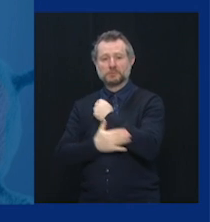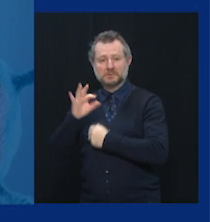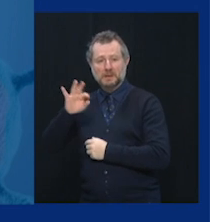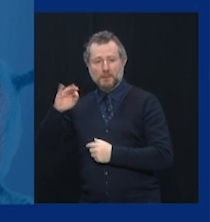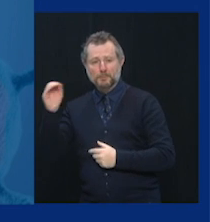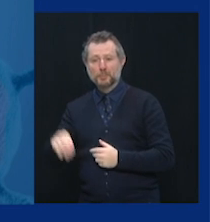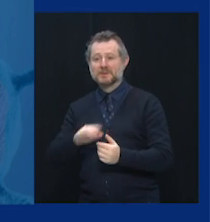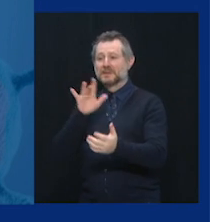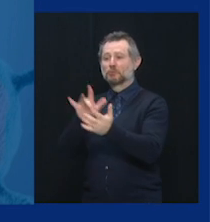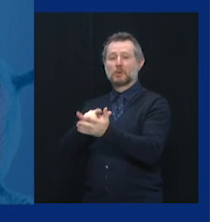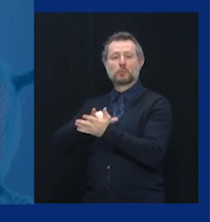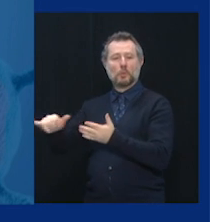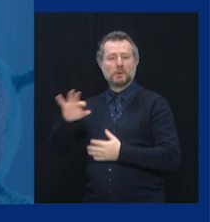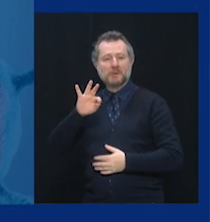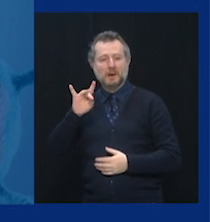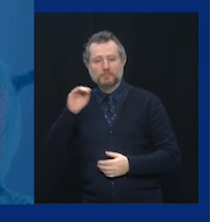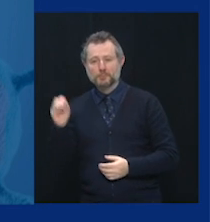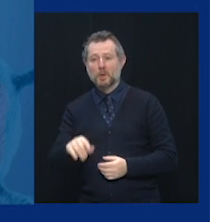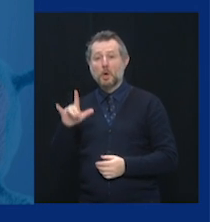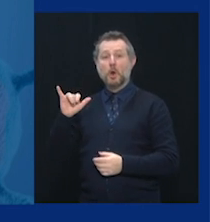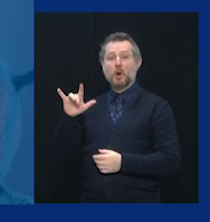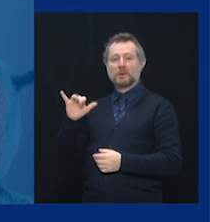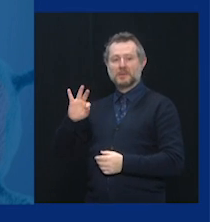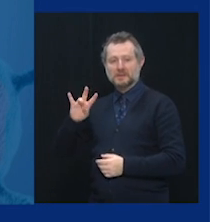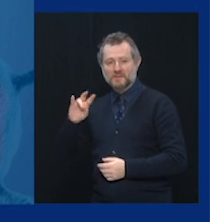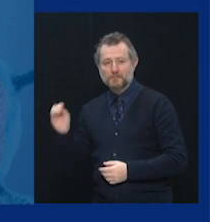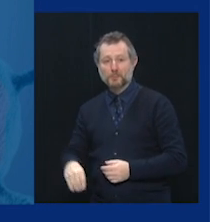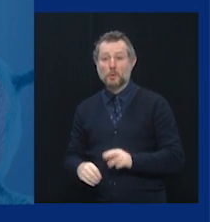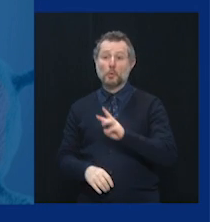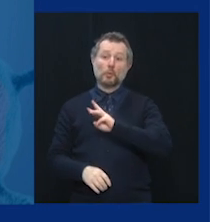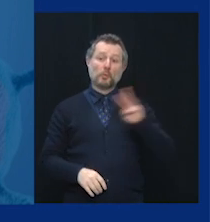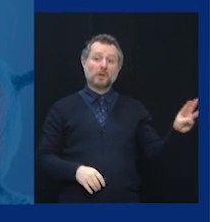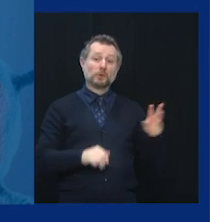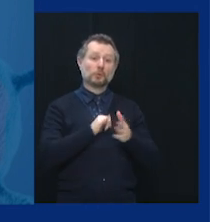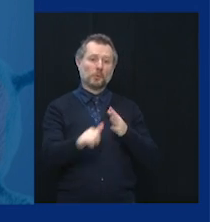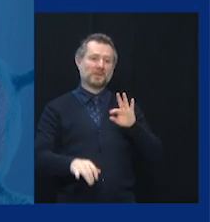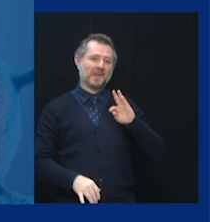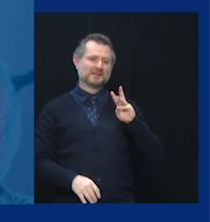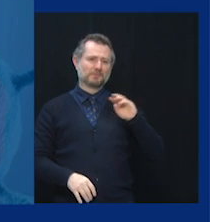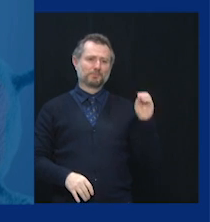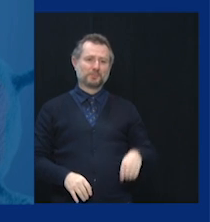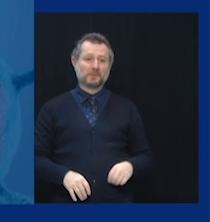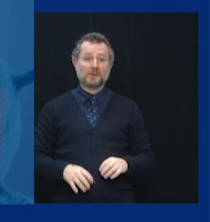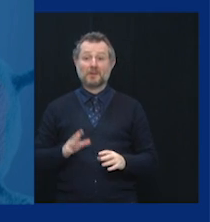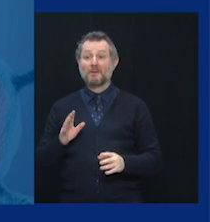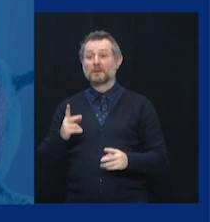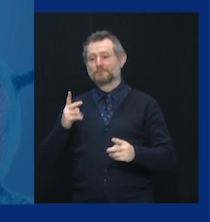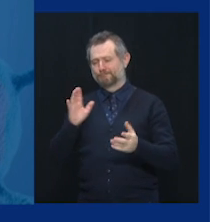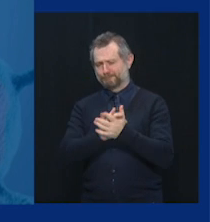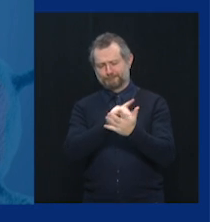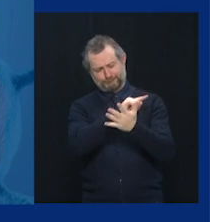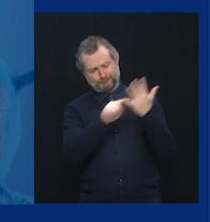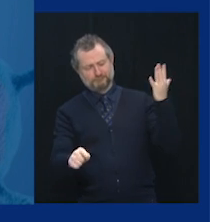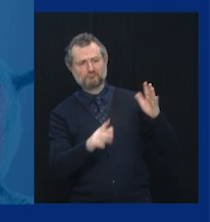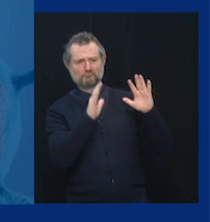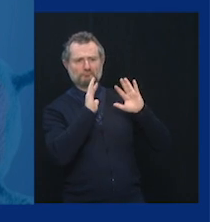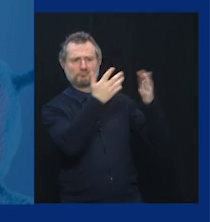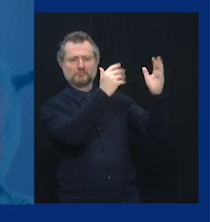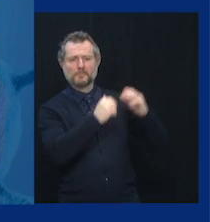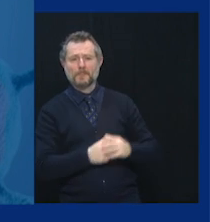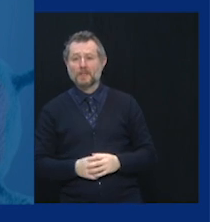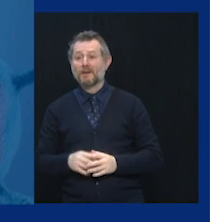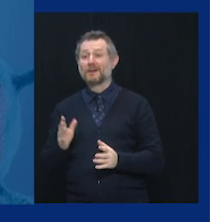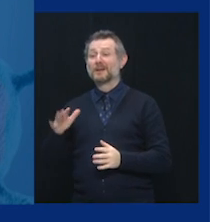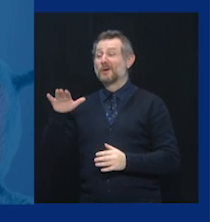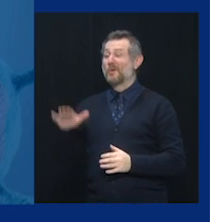Long Island, 97. Western New York, 96. Kudos to all of you. Lower performing regions